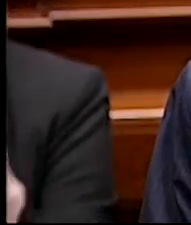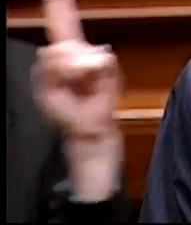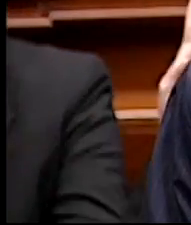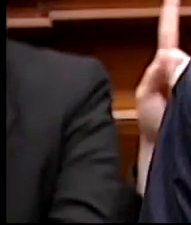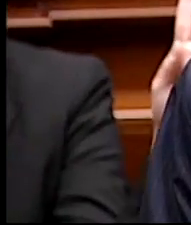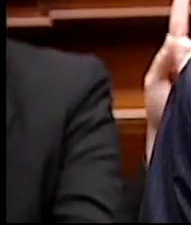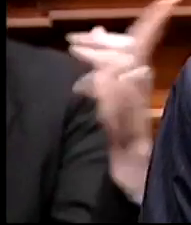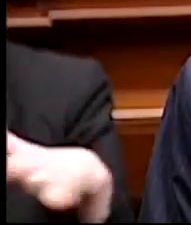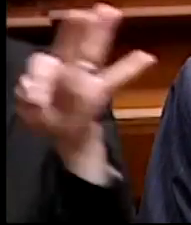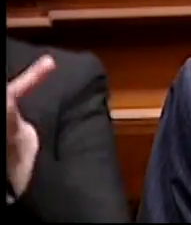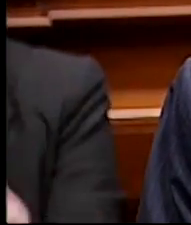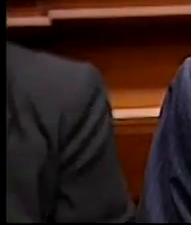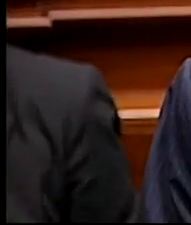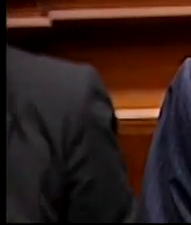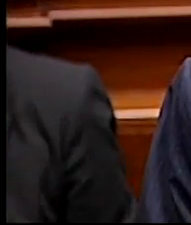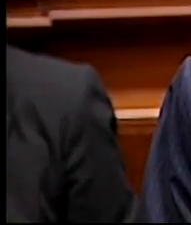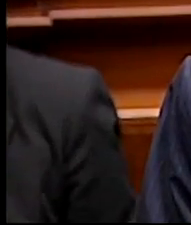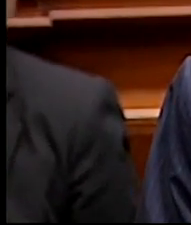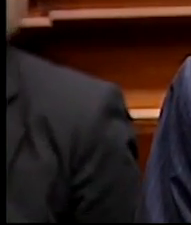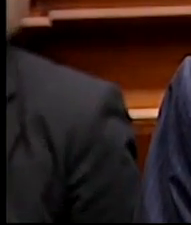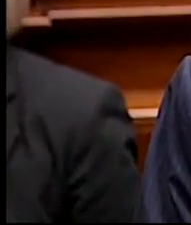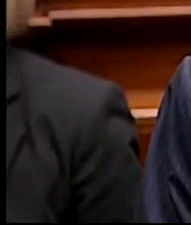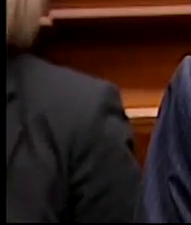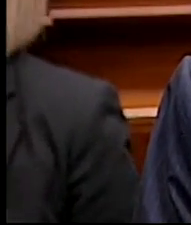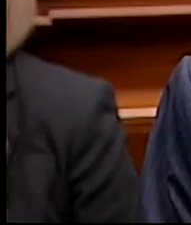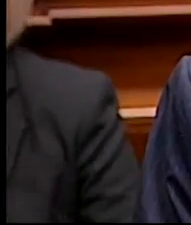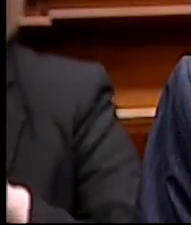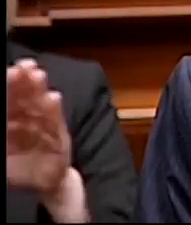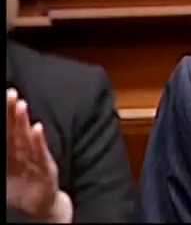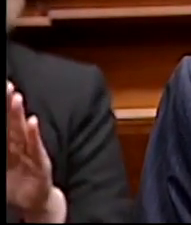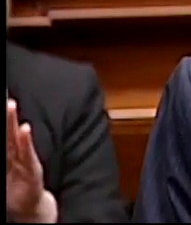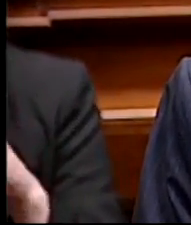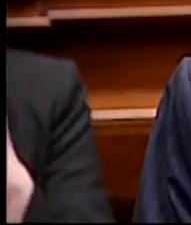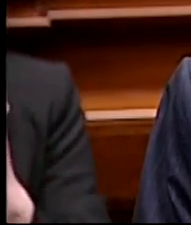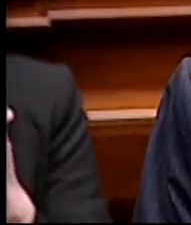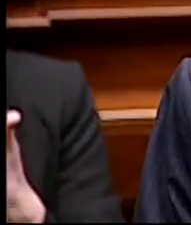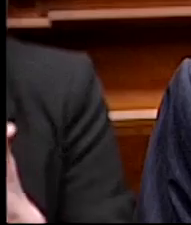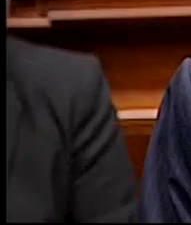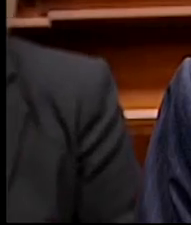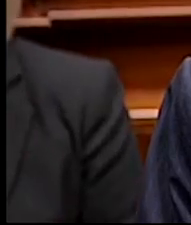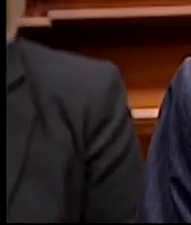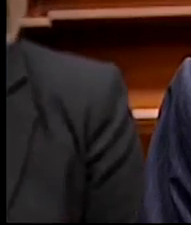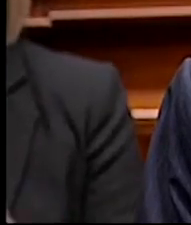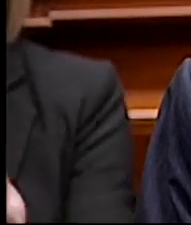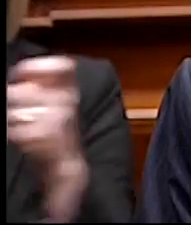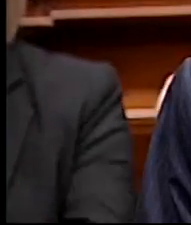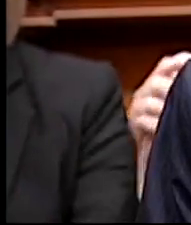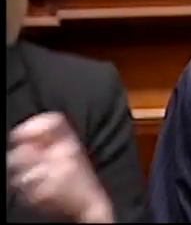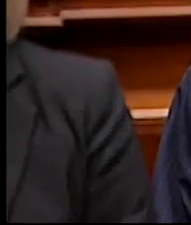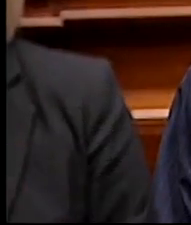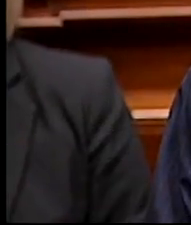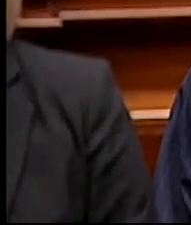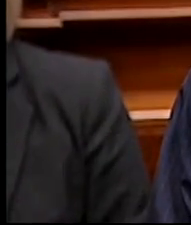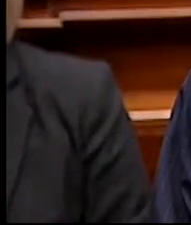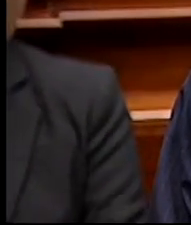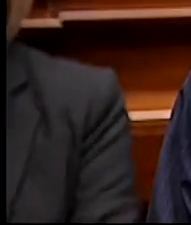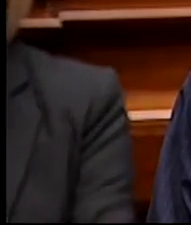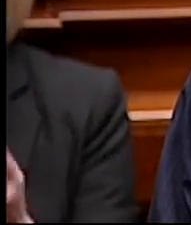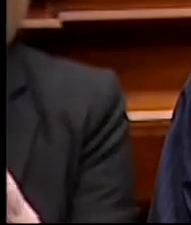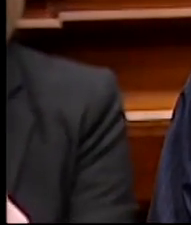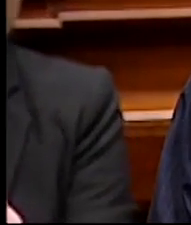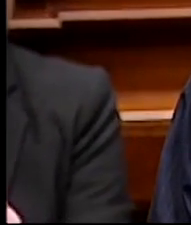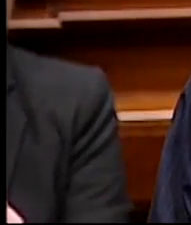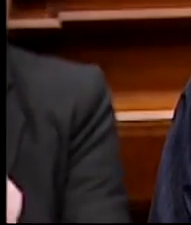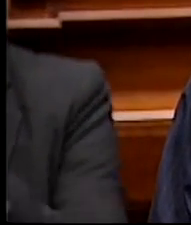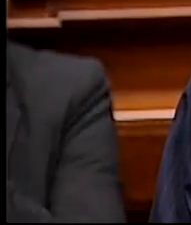things. Yesterday, we marked the 150th anniversary of the 13th Amendment to the Constitution,